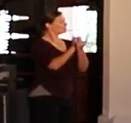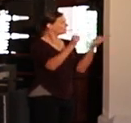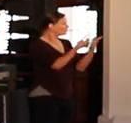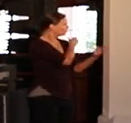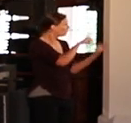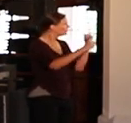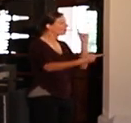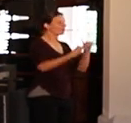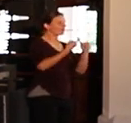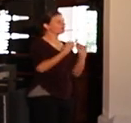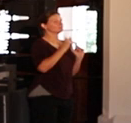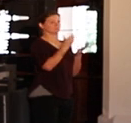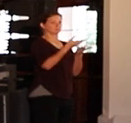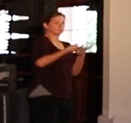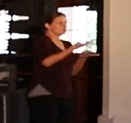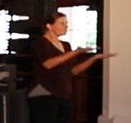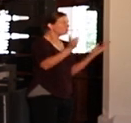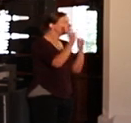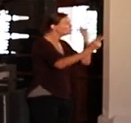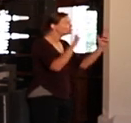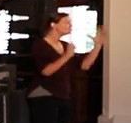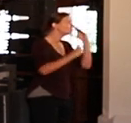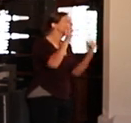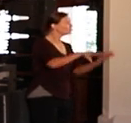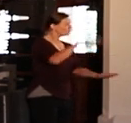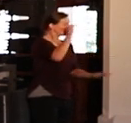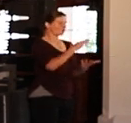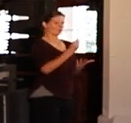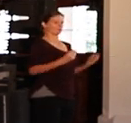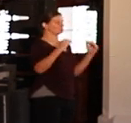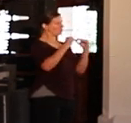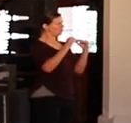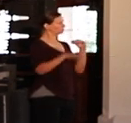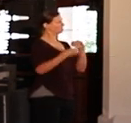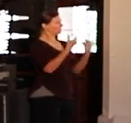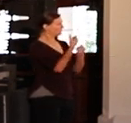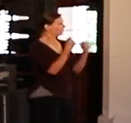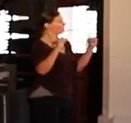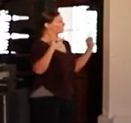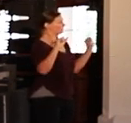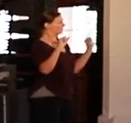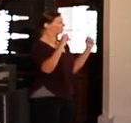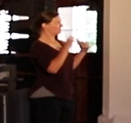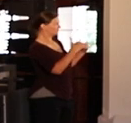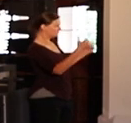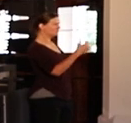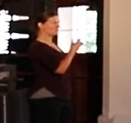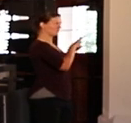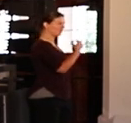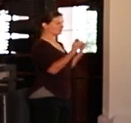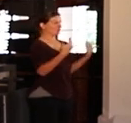meet, new things to see and to learn, and the freedom that comes from being away at college.